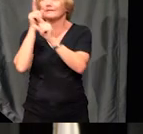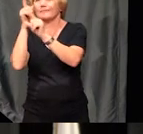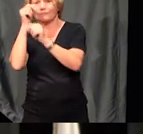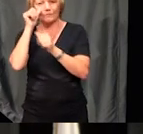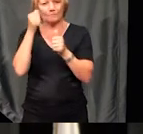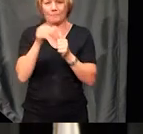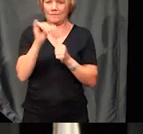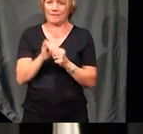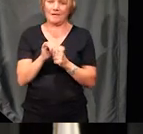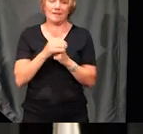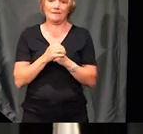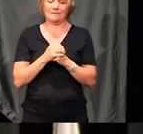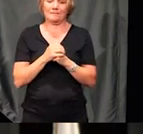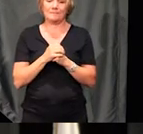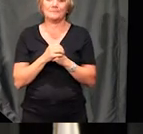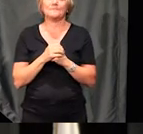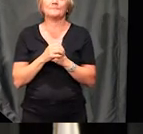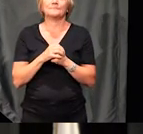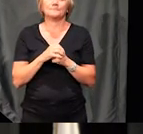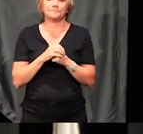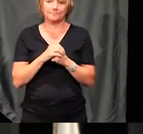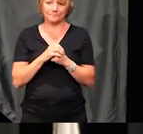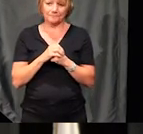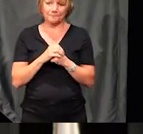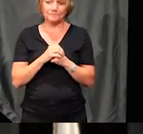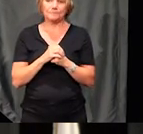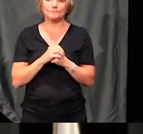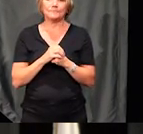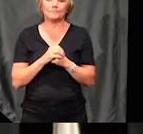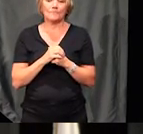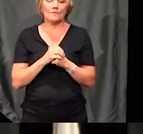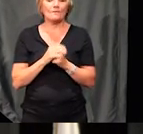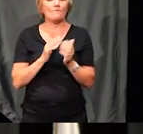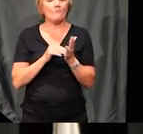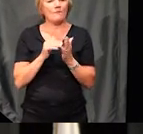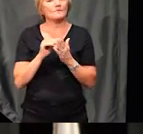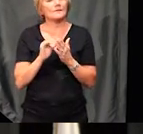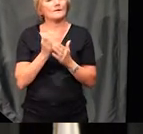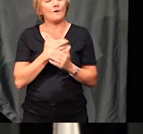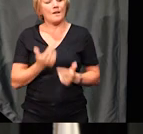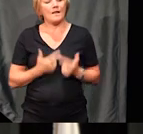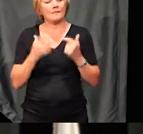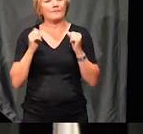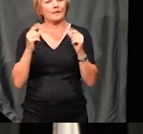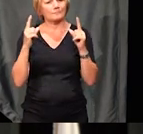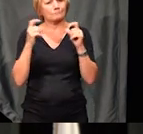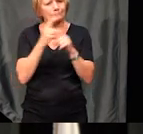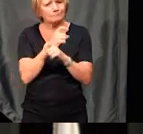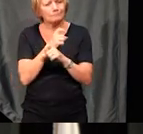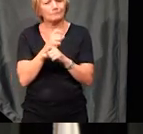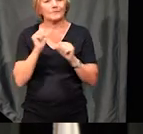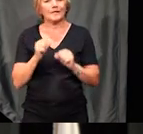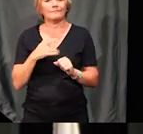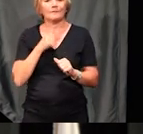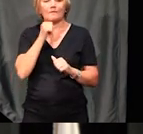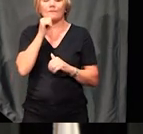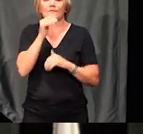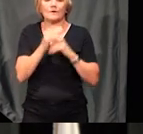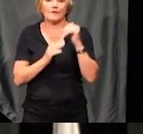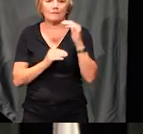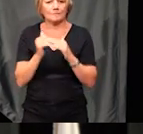change is the only permanent thing we have in life. Although it's often a complicating process, an uncomfortable